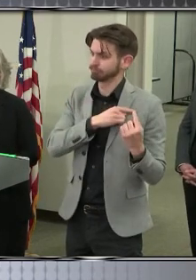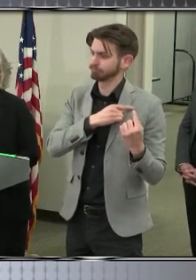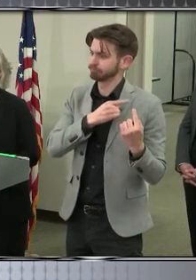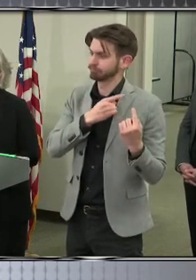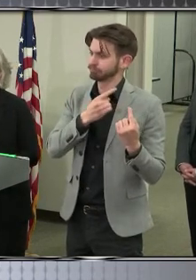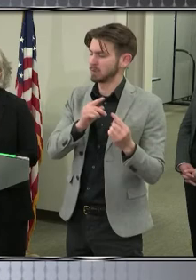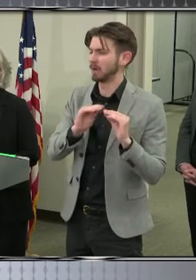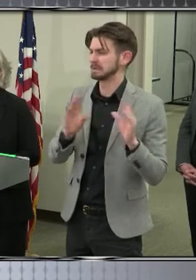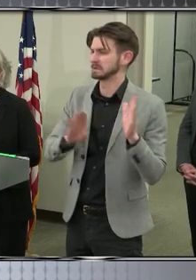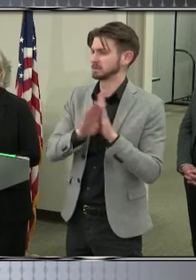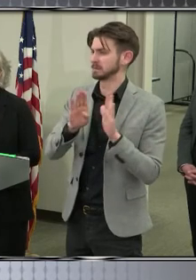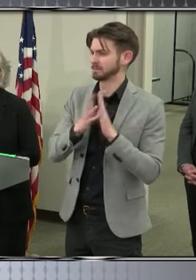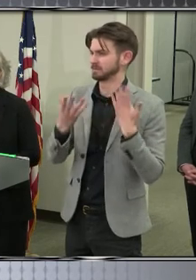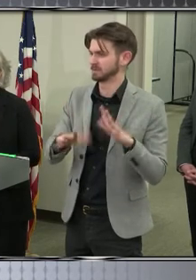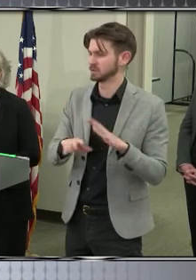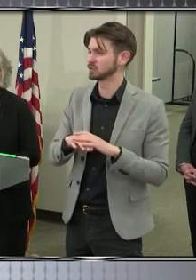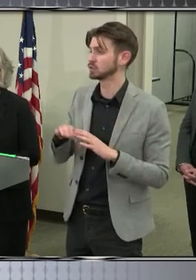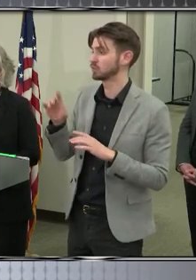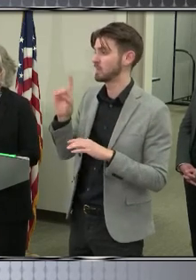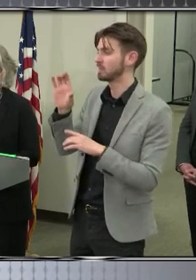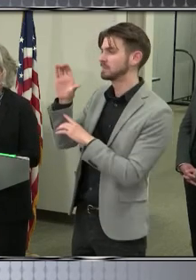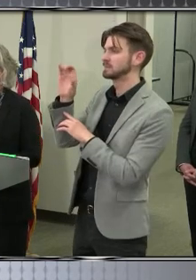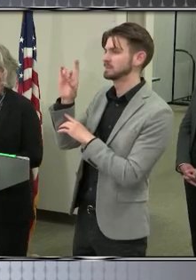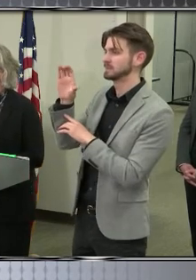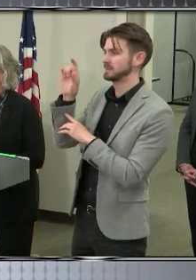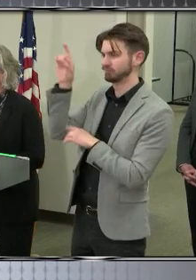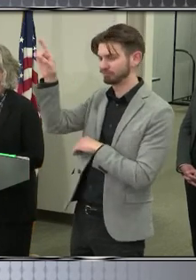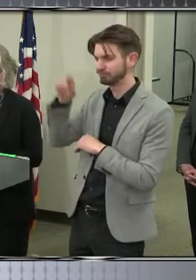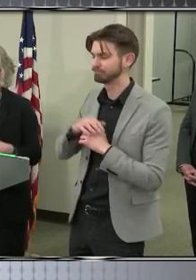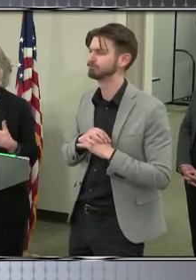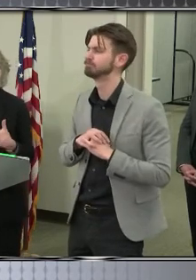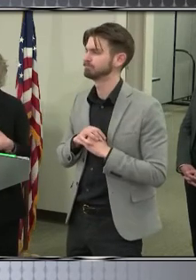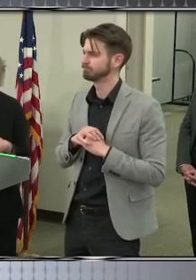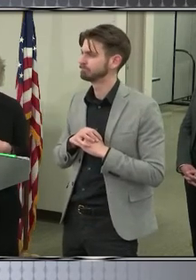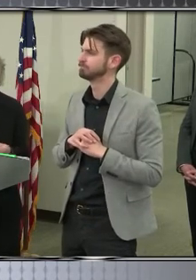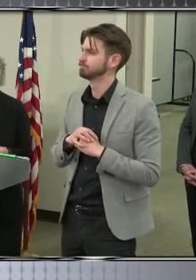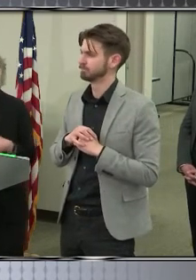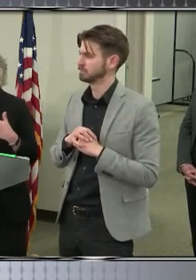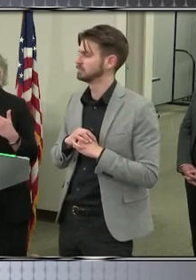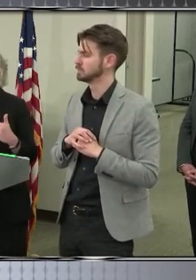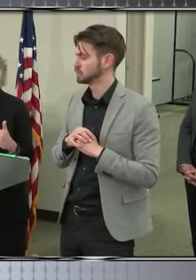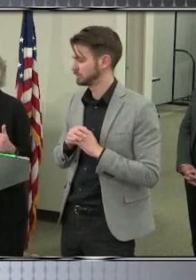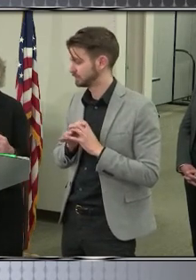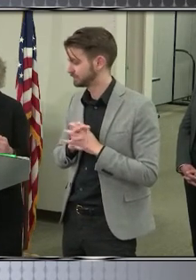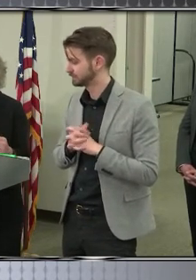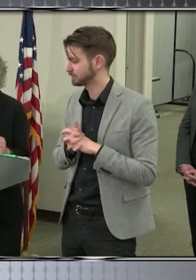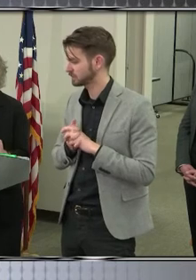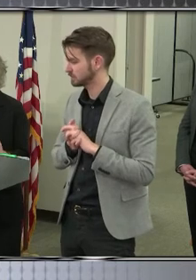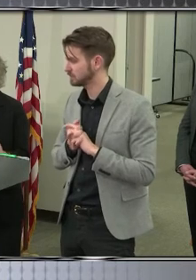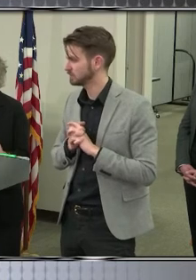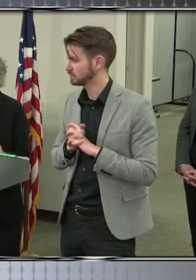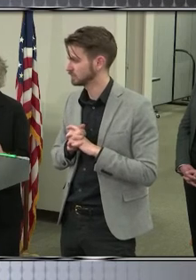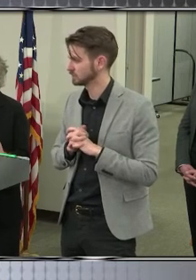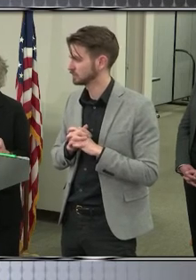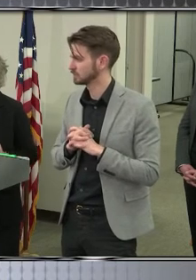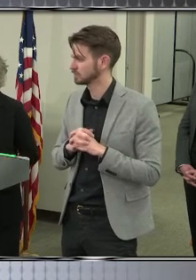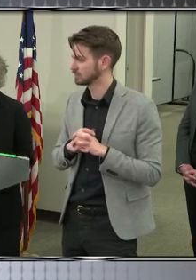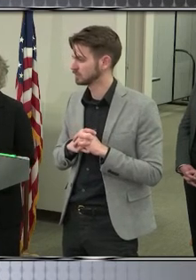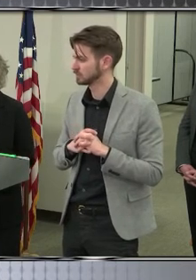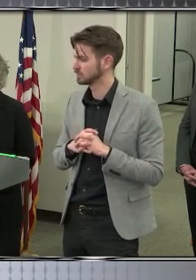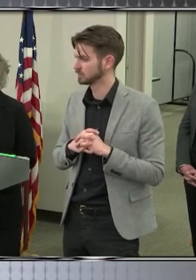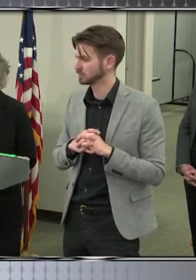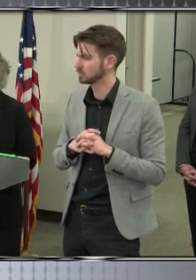So it was being held at the CDC because we have to not only produce the number of tests, but there has